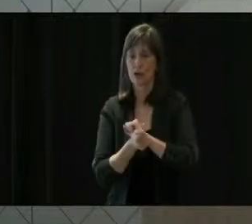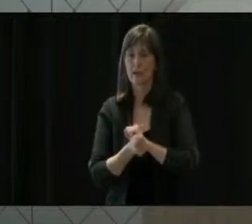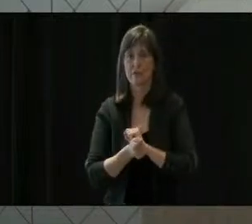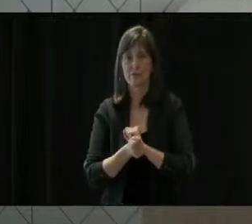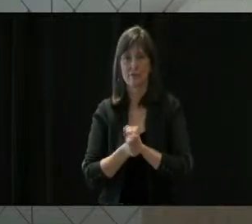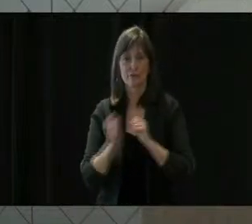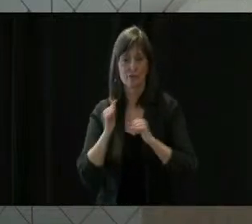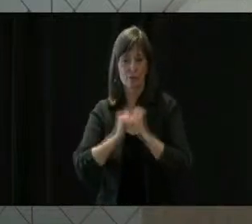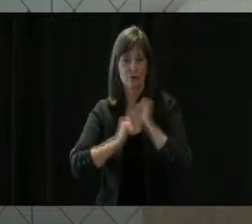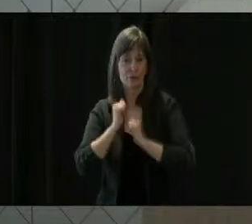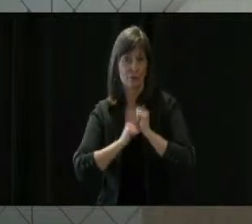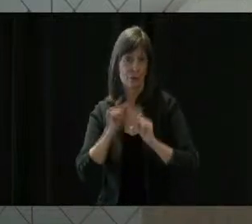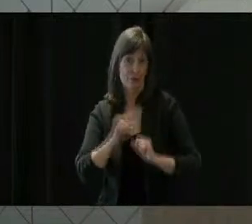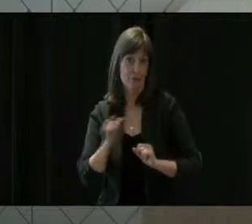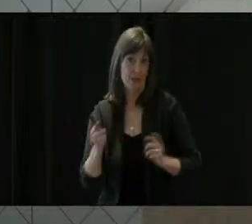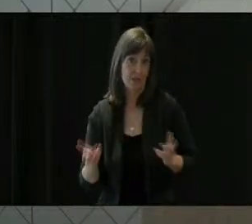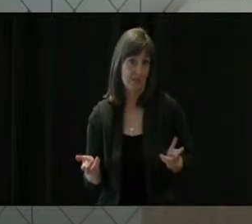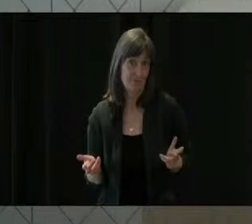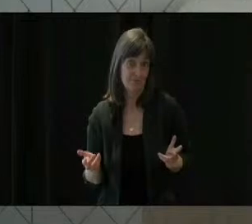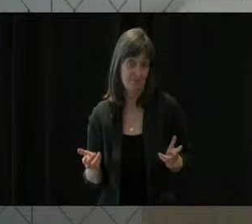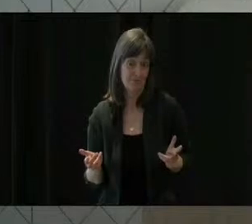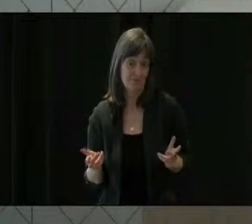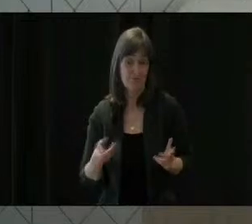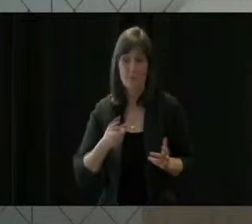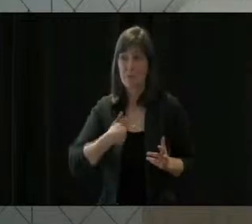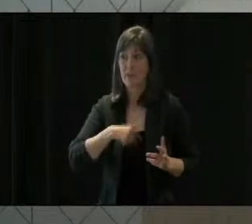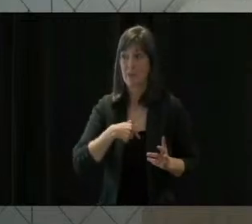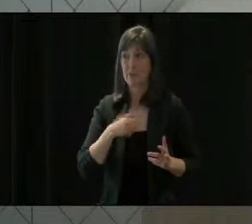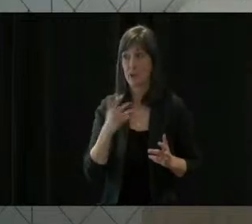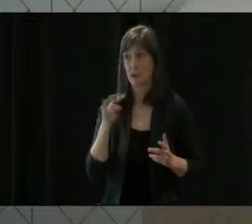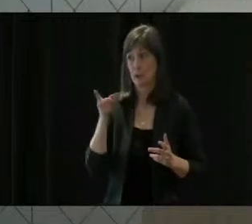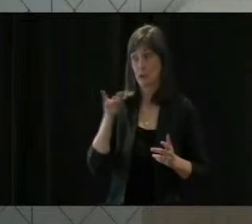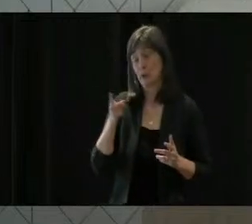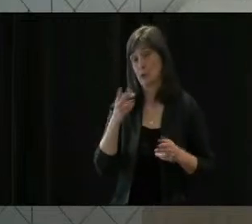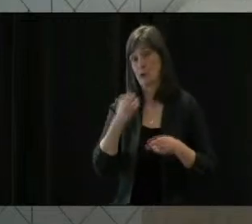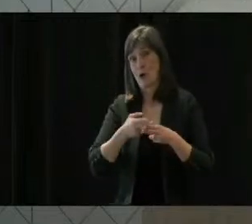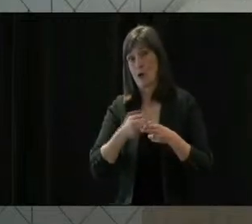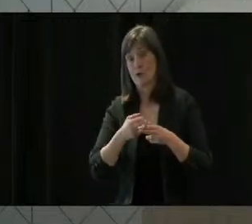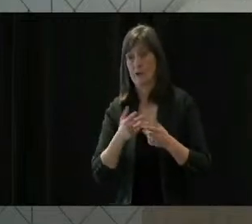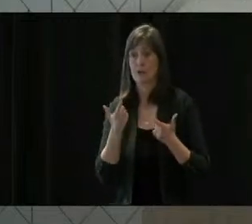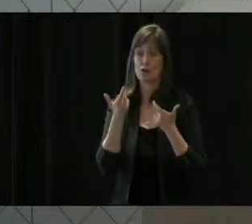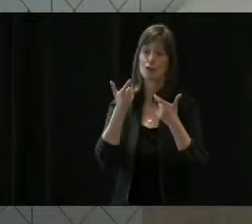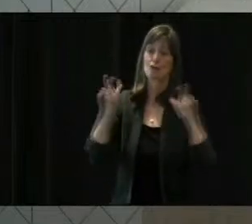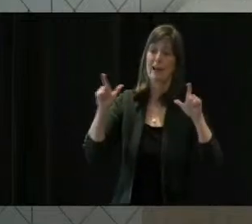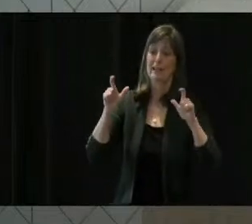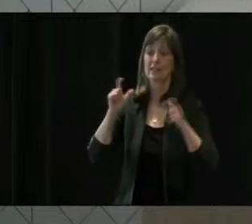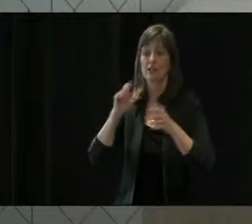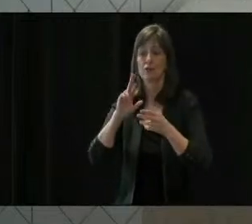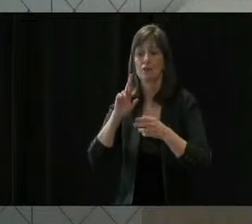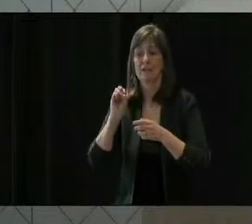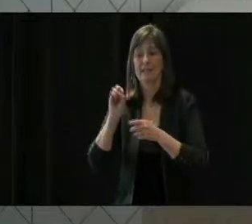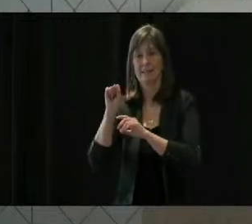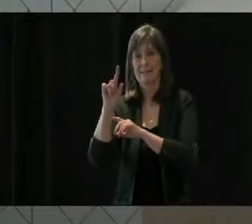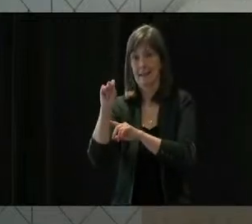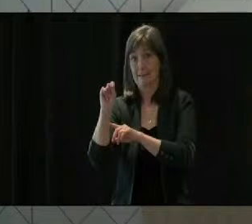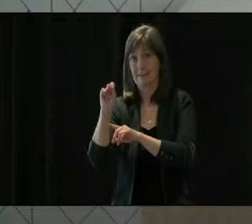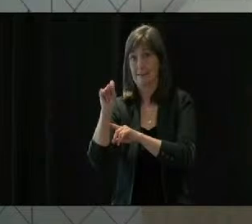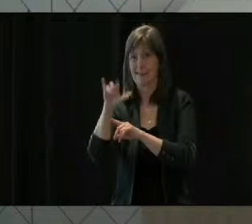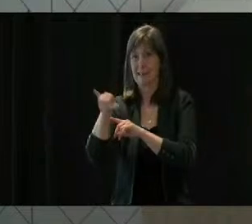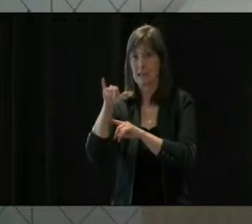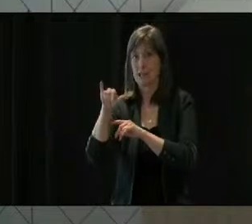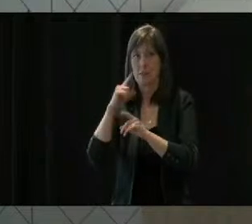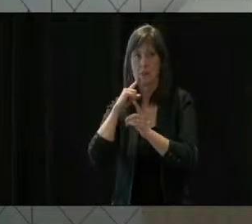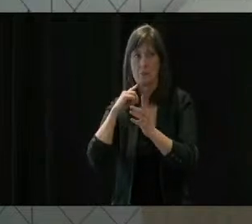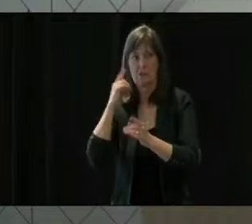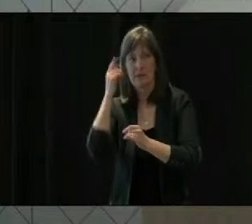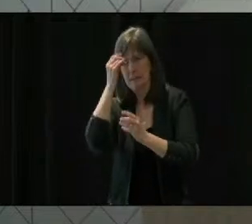changes, colloquially known as the Great Reset in the Davos economic circles and such. And I'm just wondering how